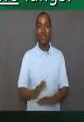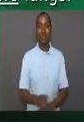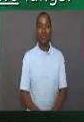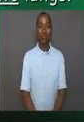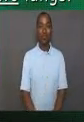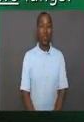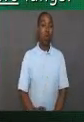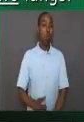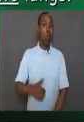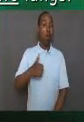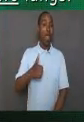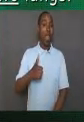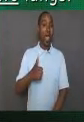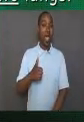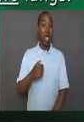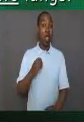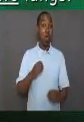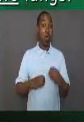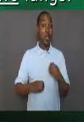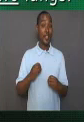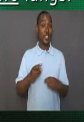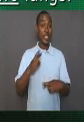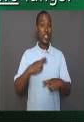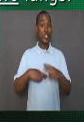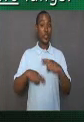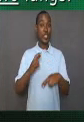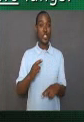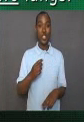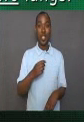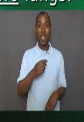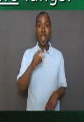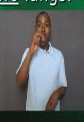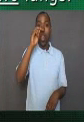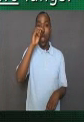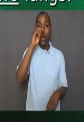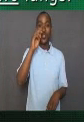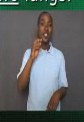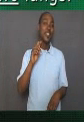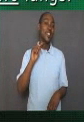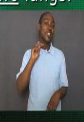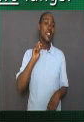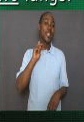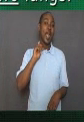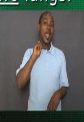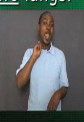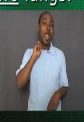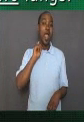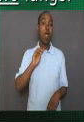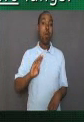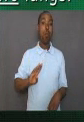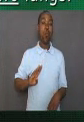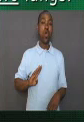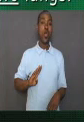The main organs of respiration are the nose, trachea, bronchi,